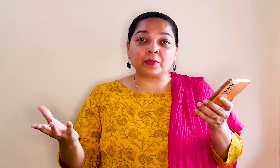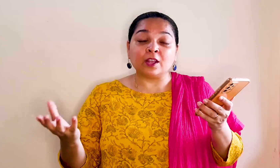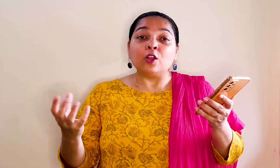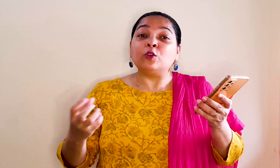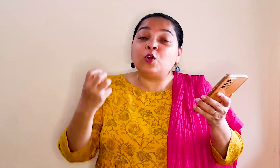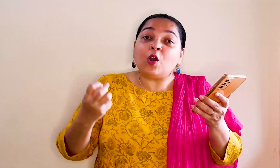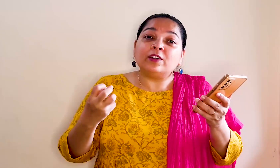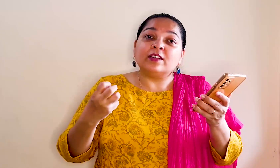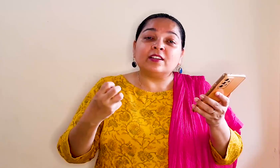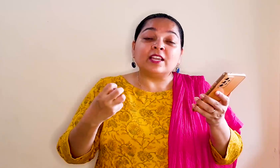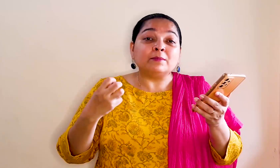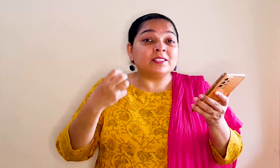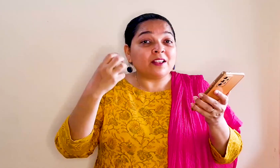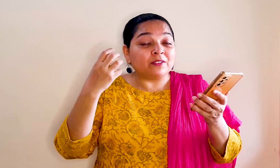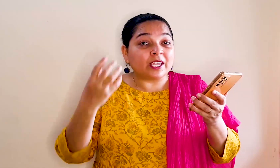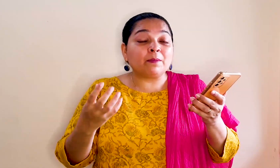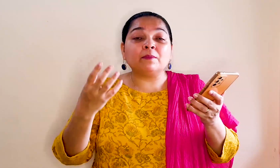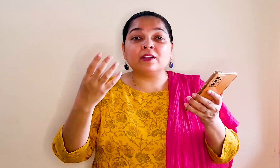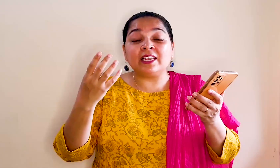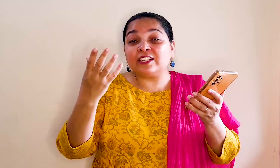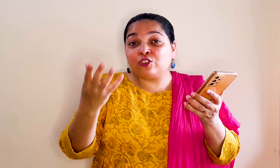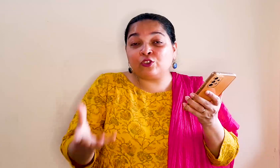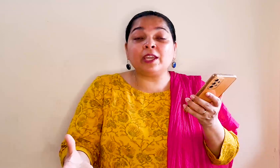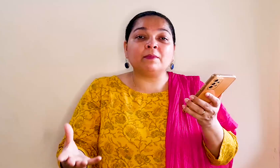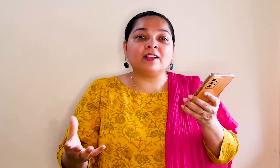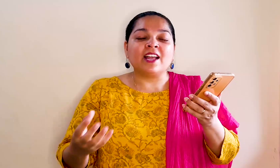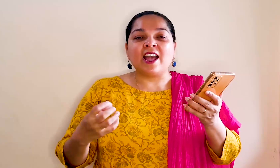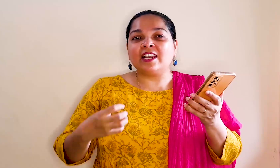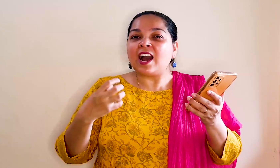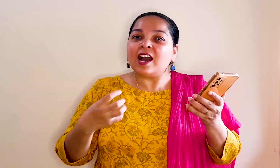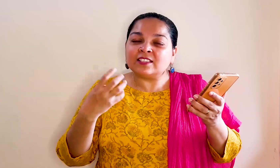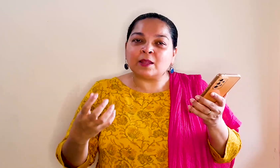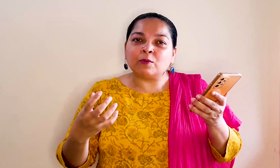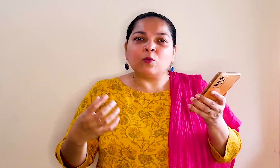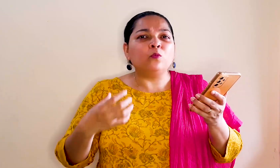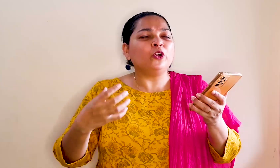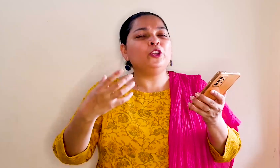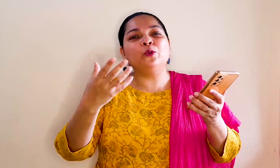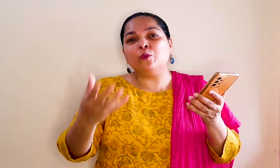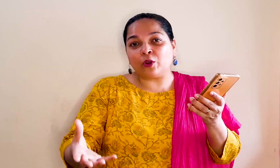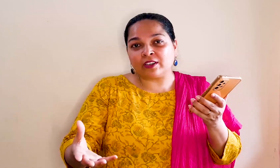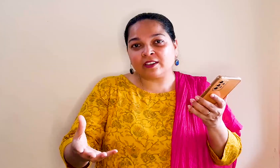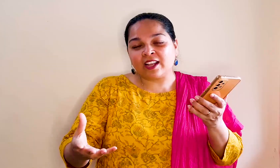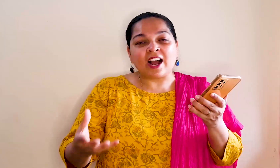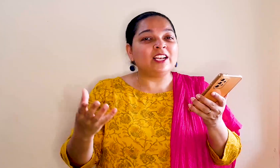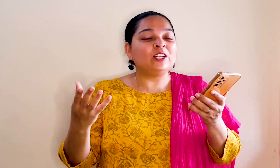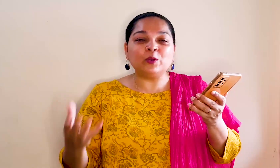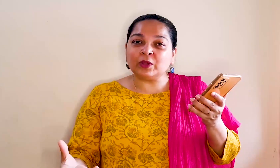offering, God himself came in his dream and asked him, what do you